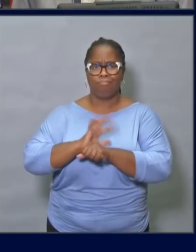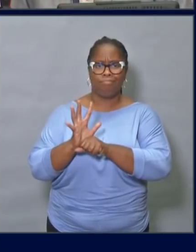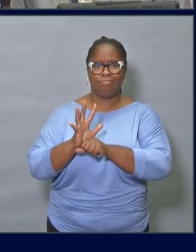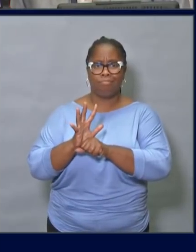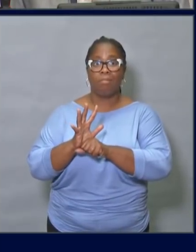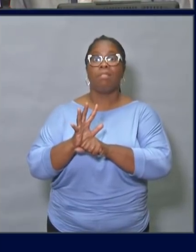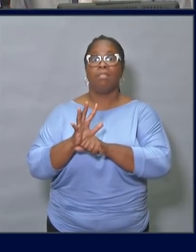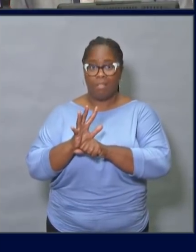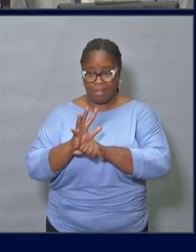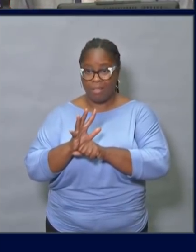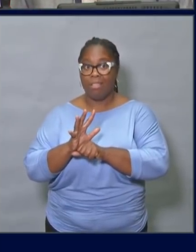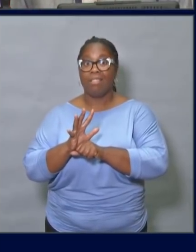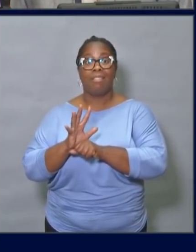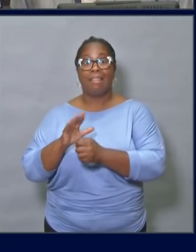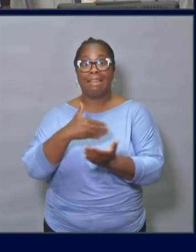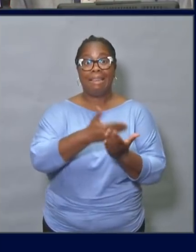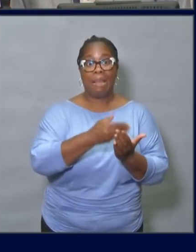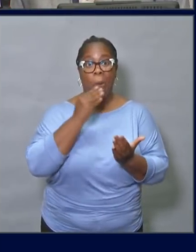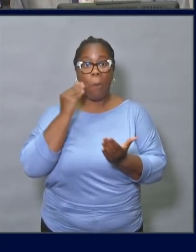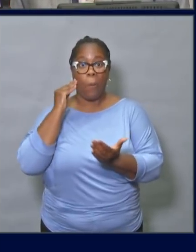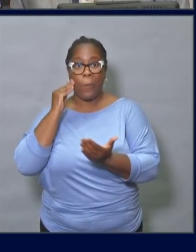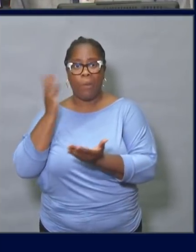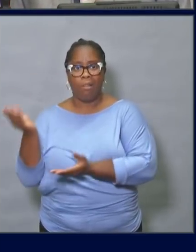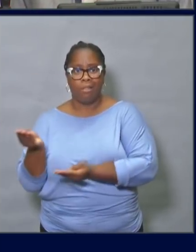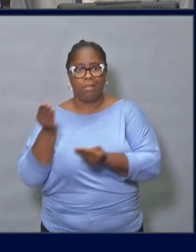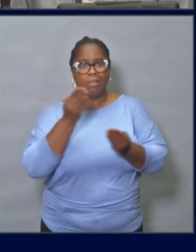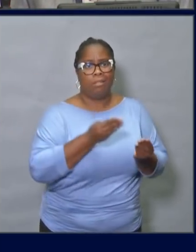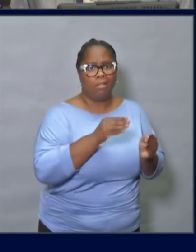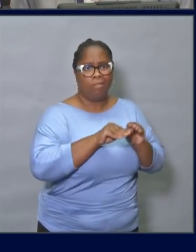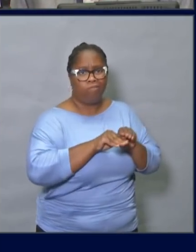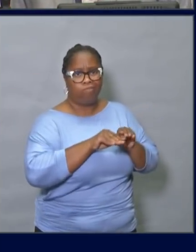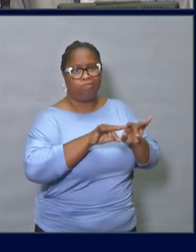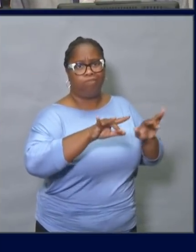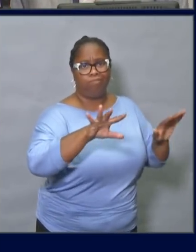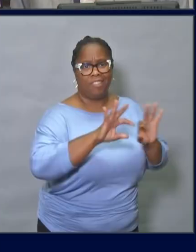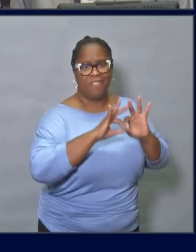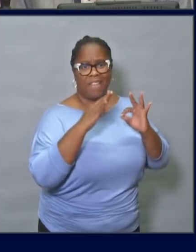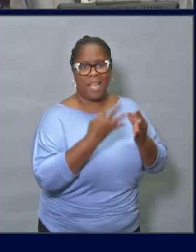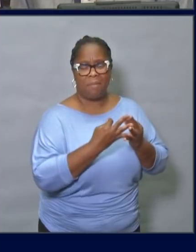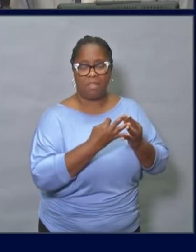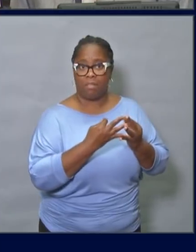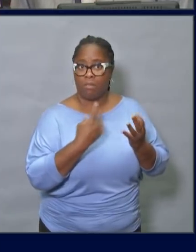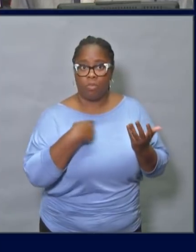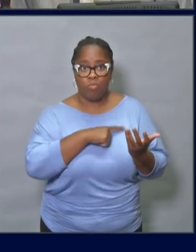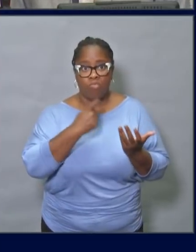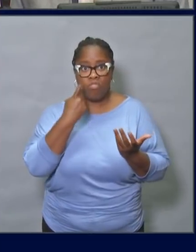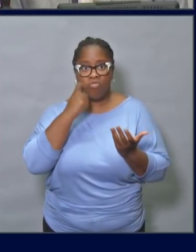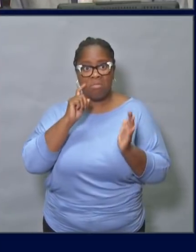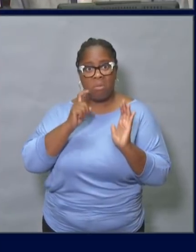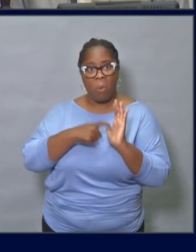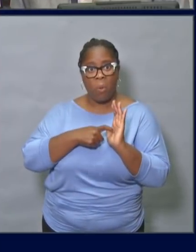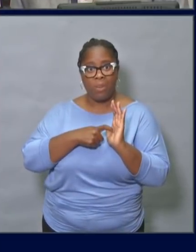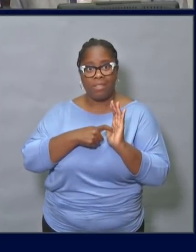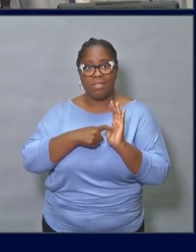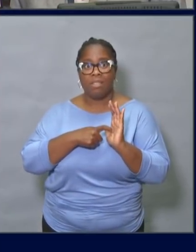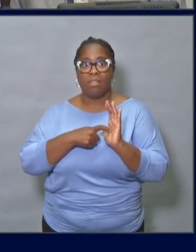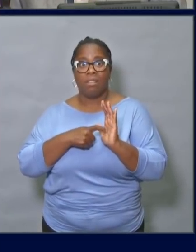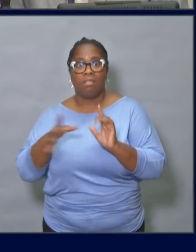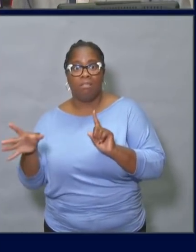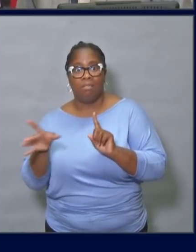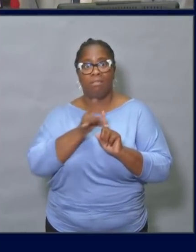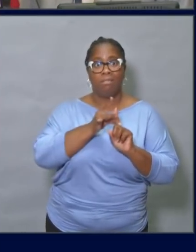likely to bring the infection home to their family members, and this, as we have just seen, includes their pregnant